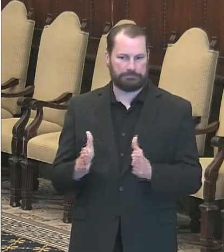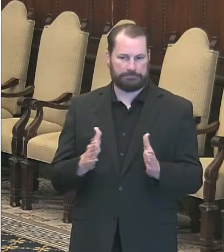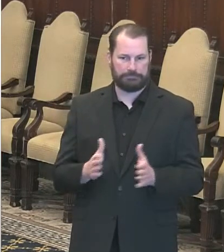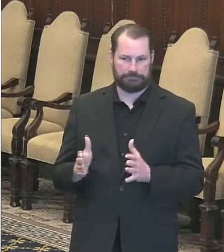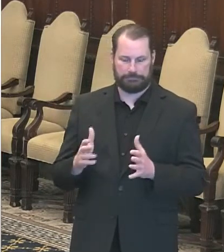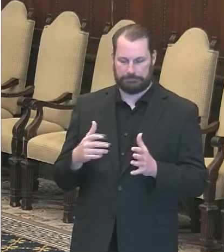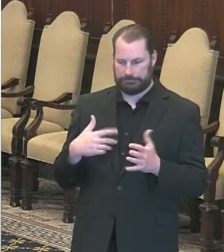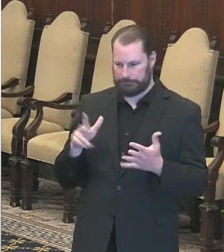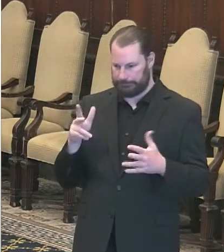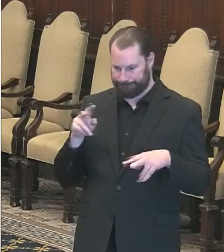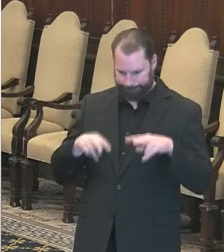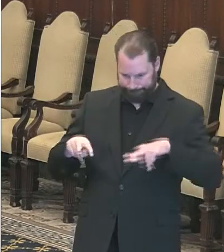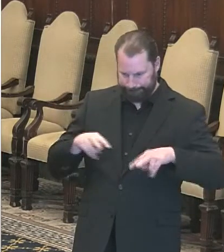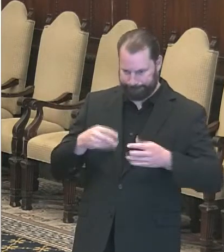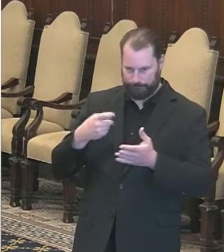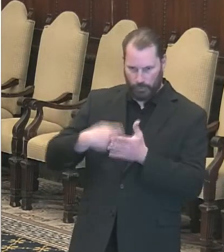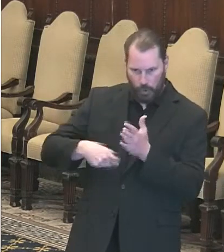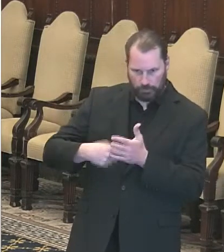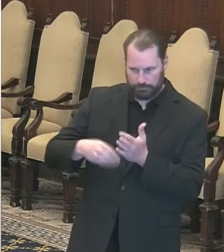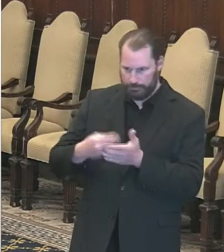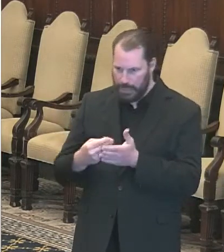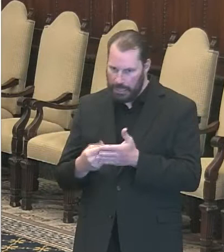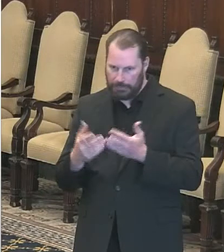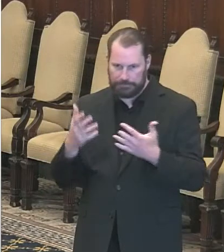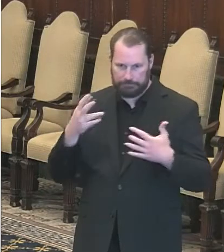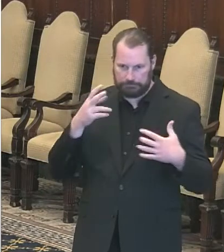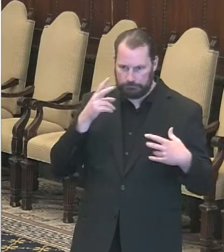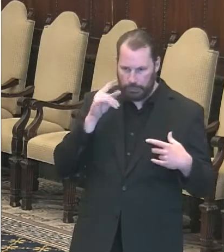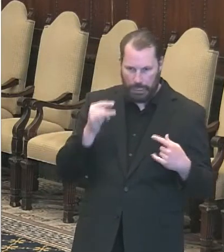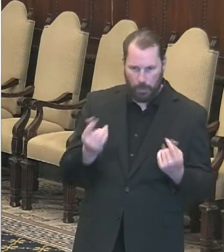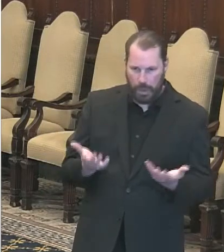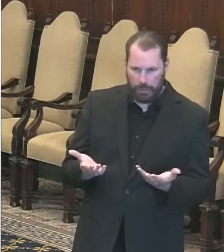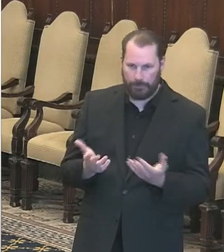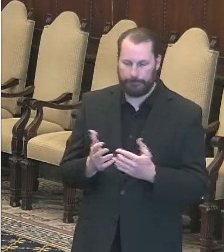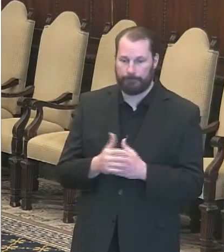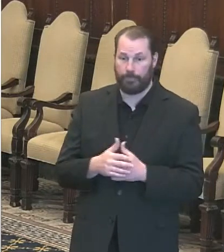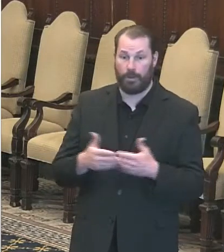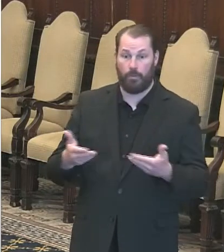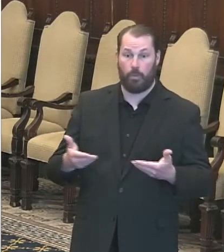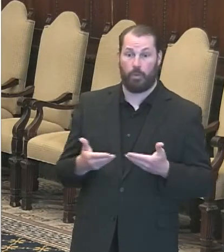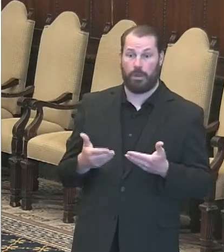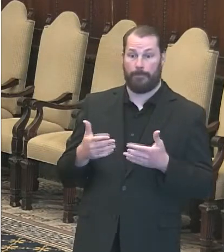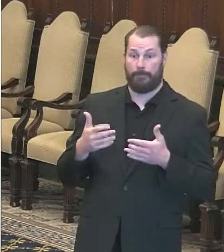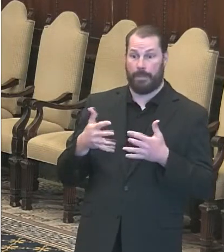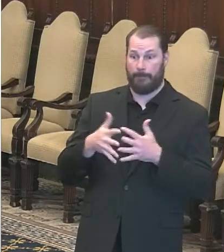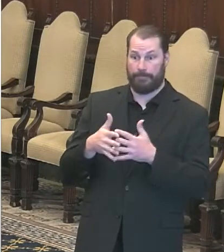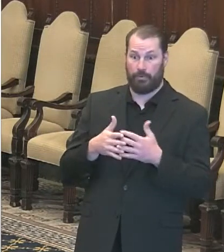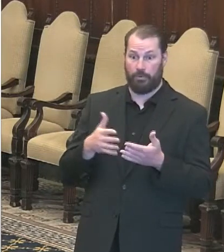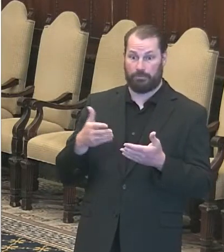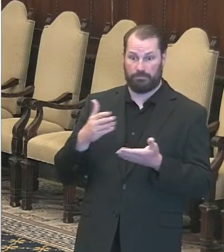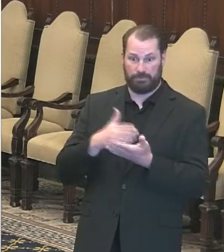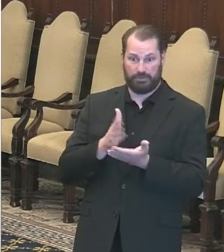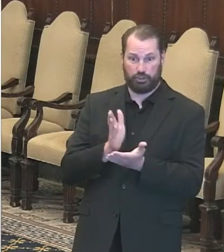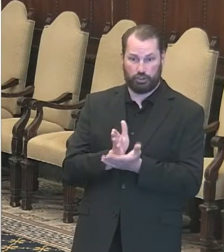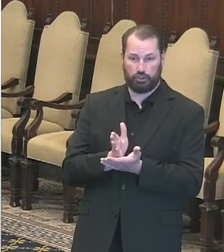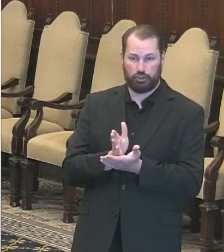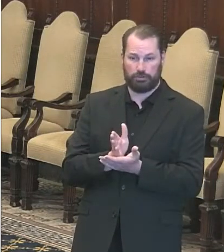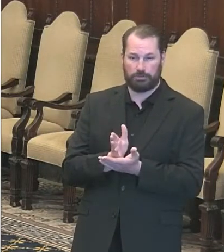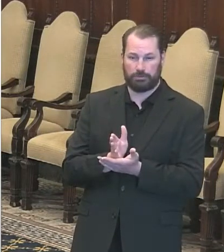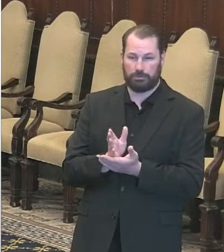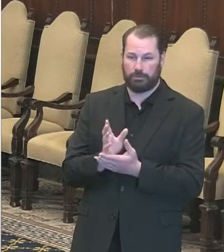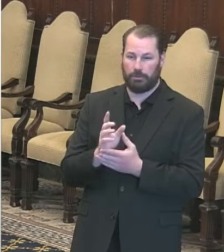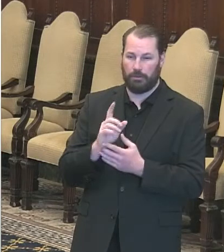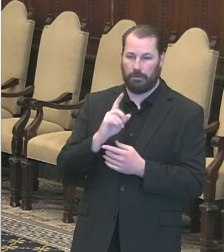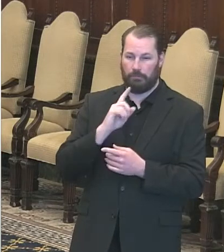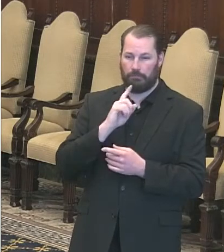be. But the bulwark of Welcome America's budget is really generously invested by the